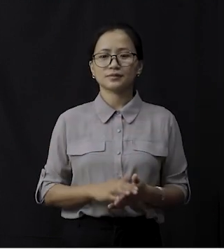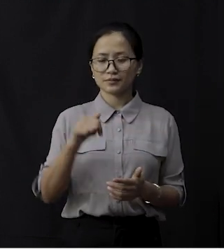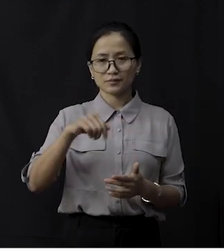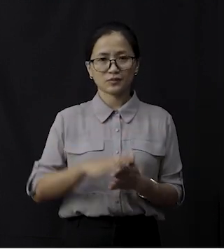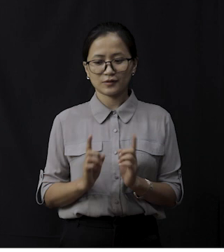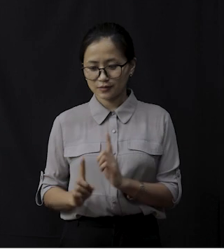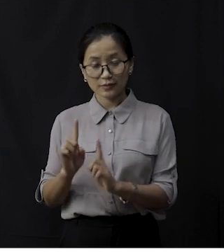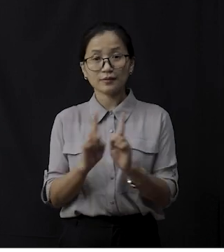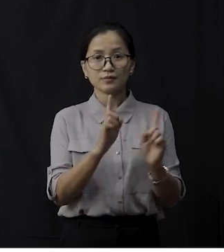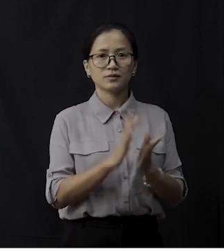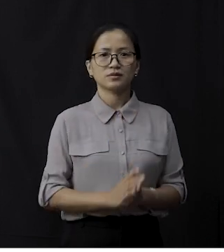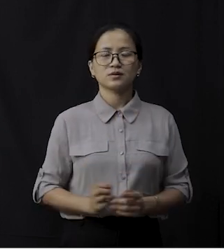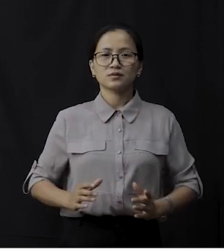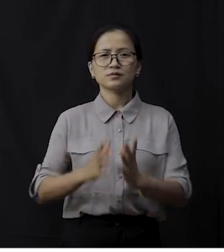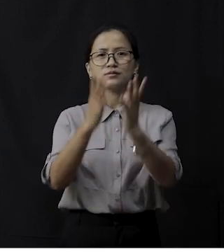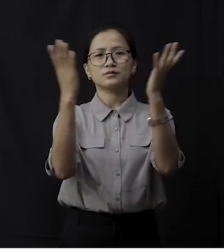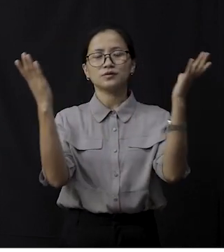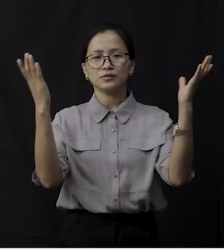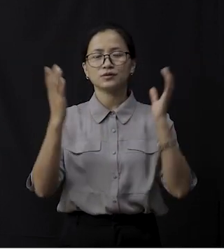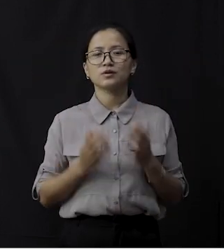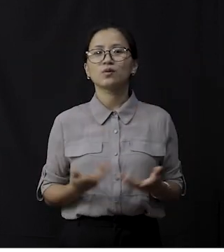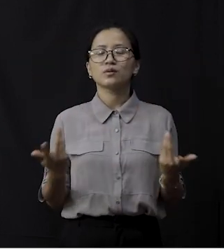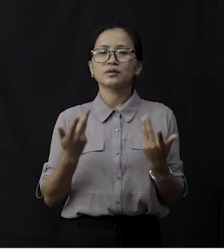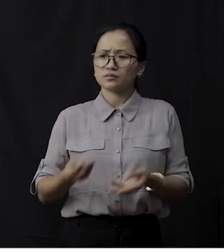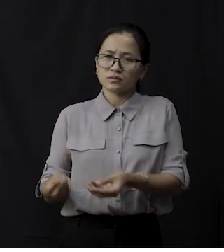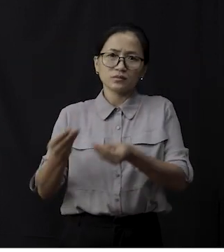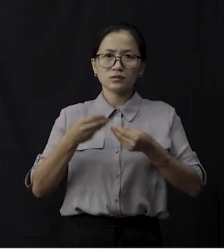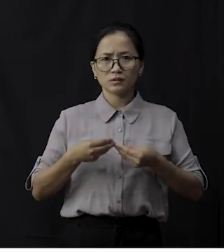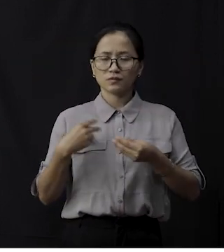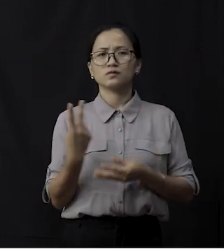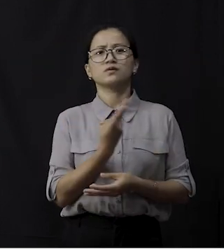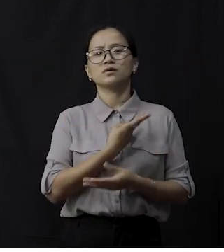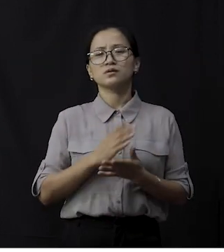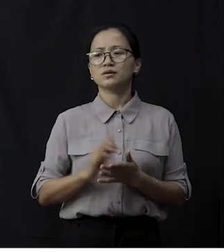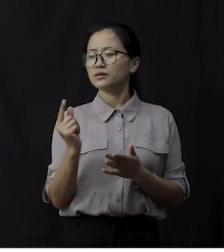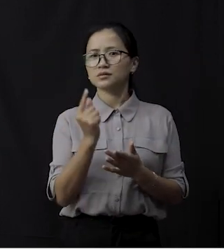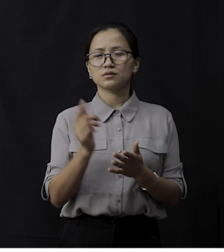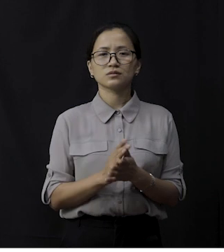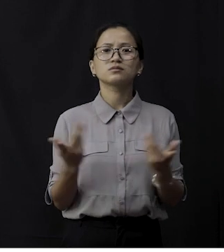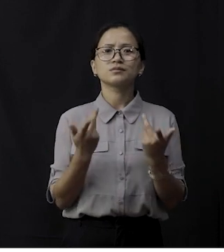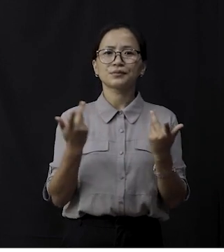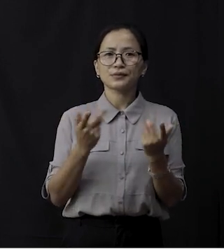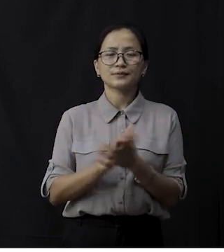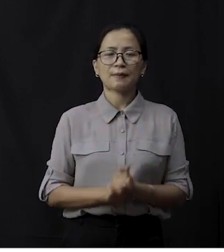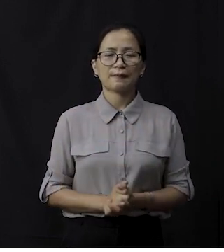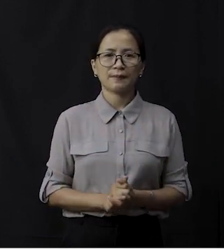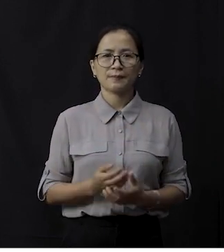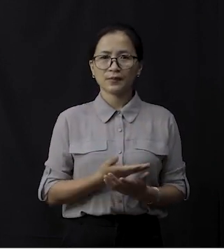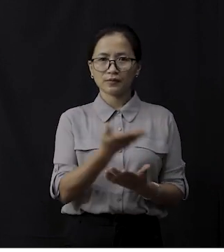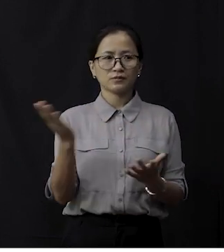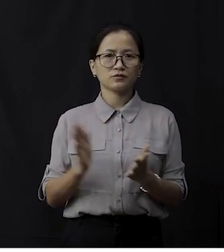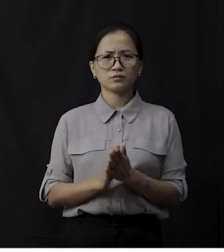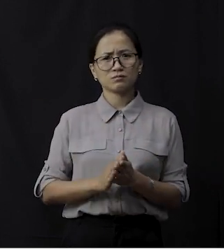these plants, the trees, what do they give us? What are the uses of these plants? Are they simply there